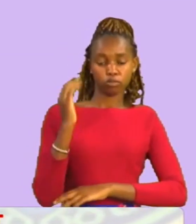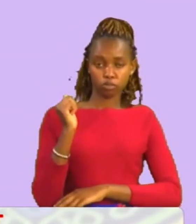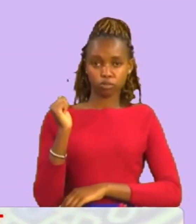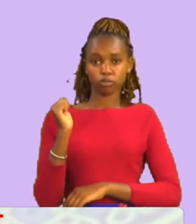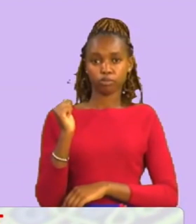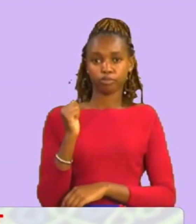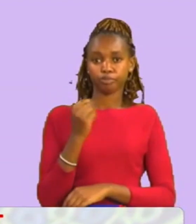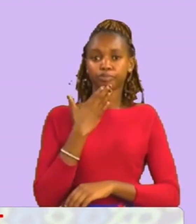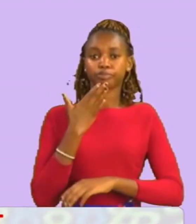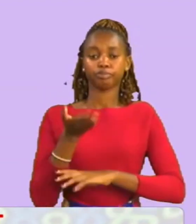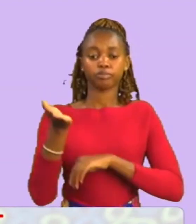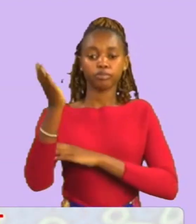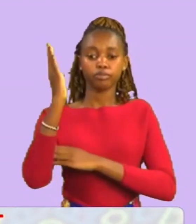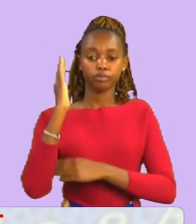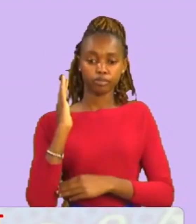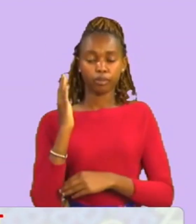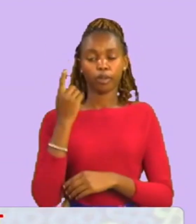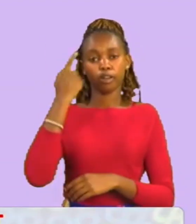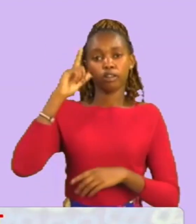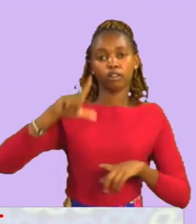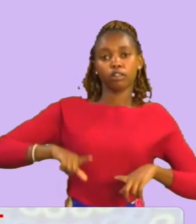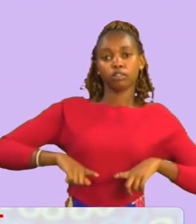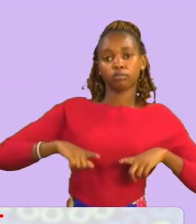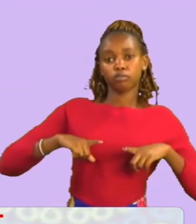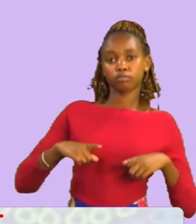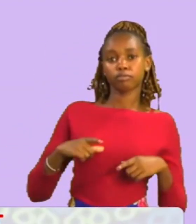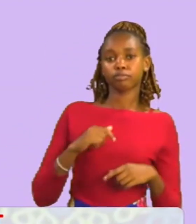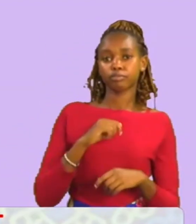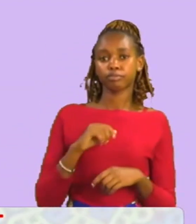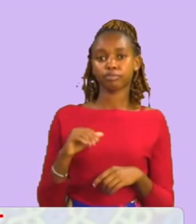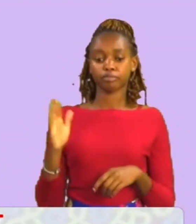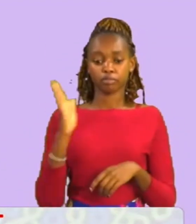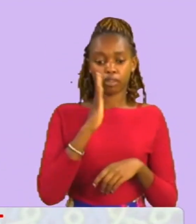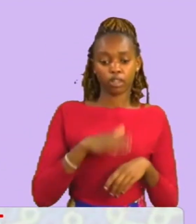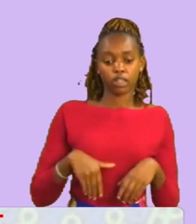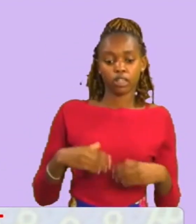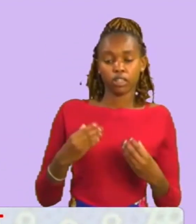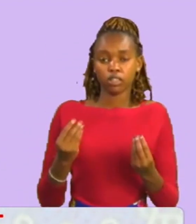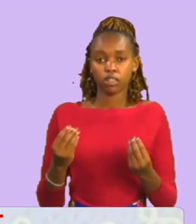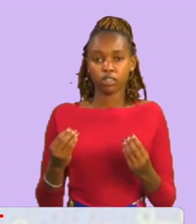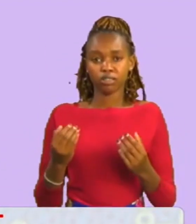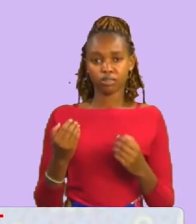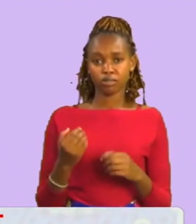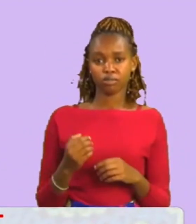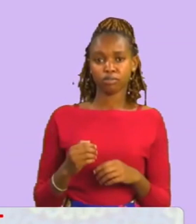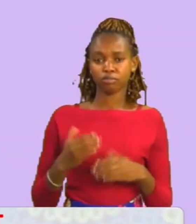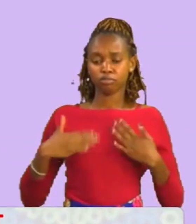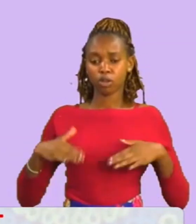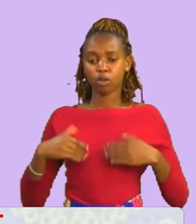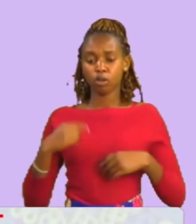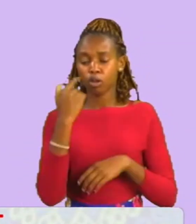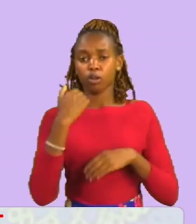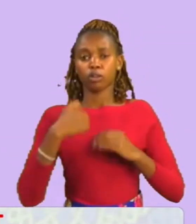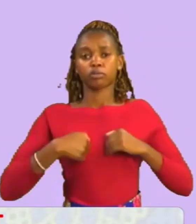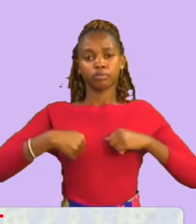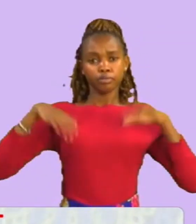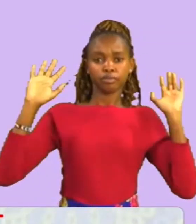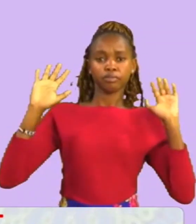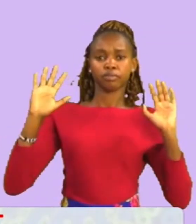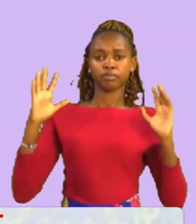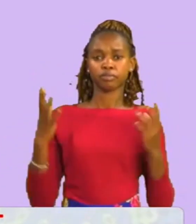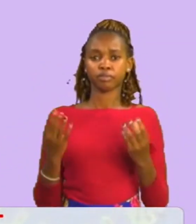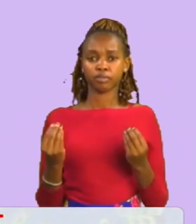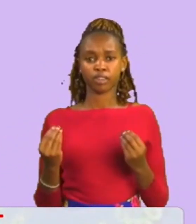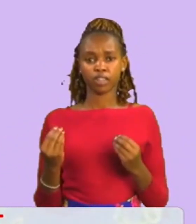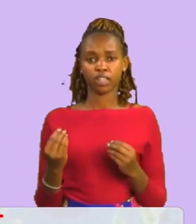to give thanks to the Most High. It's never easy. Lafu unasema I'm the best. So wewe watu wa ku give up the two. Ukana give up. Wewe sema I'm